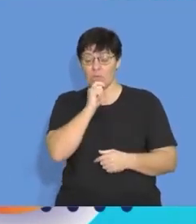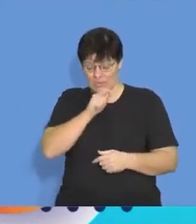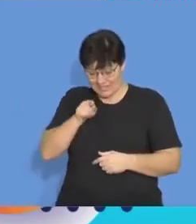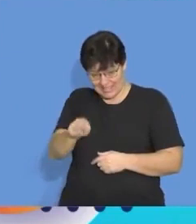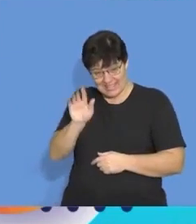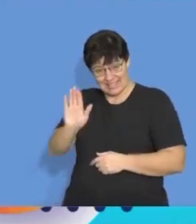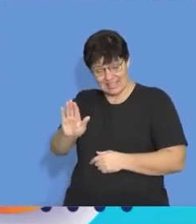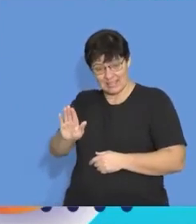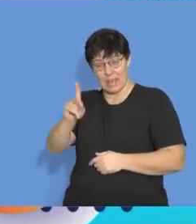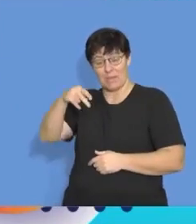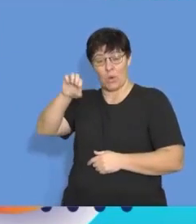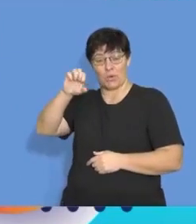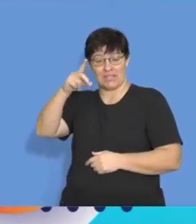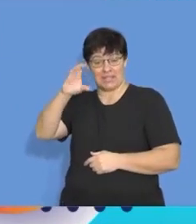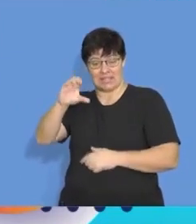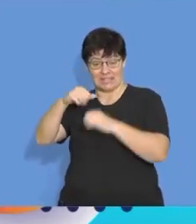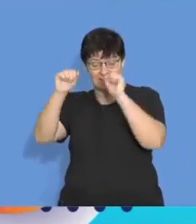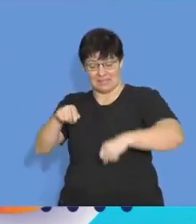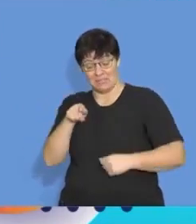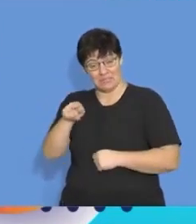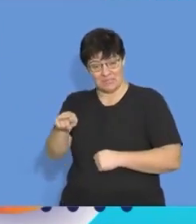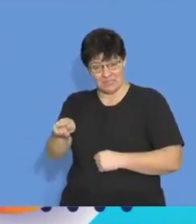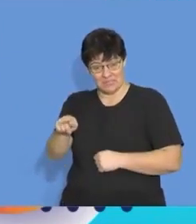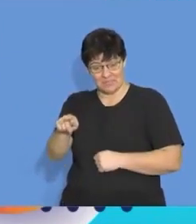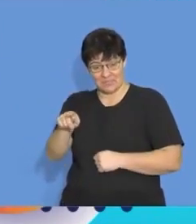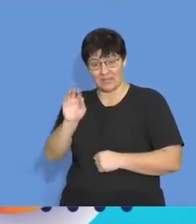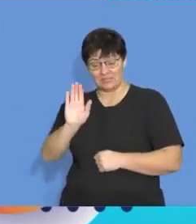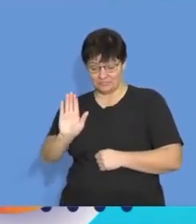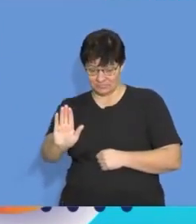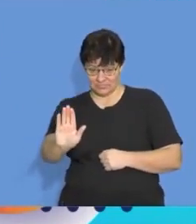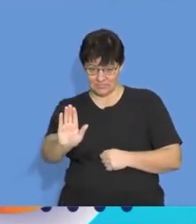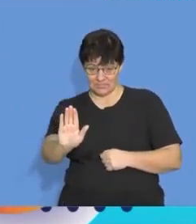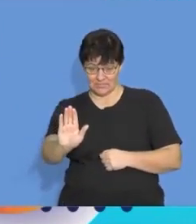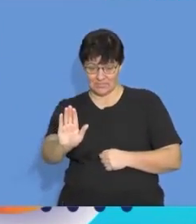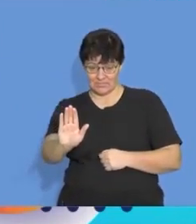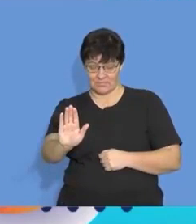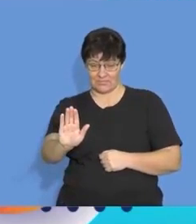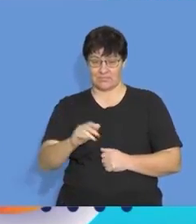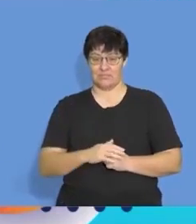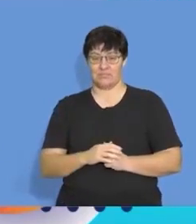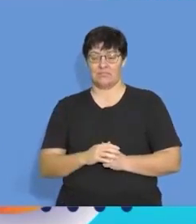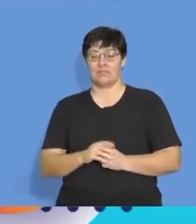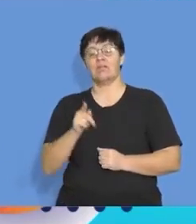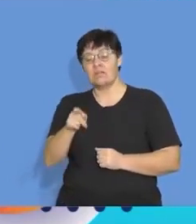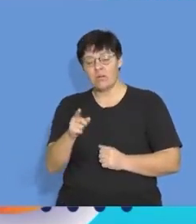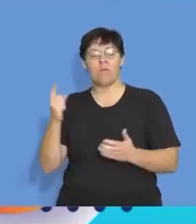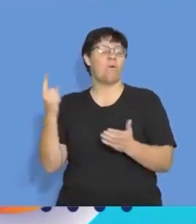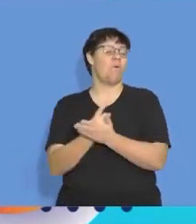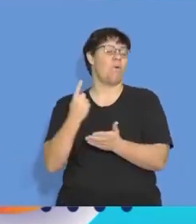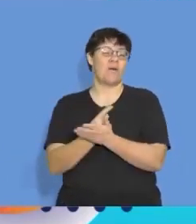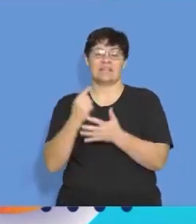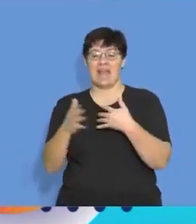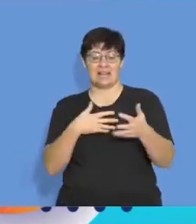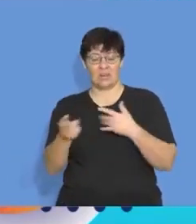system, right? Let me repeat, whenever we are using the periodic inventory system, you always deal with